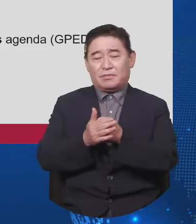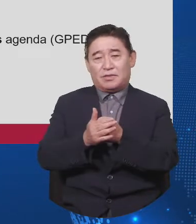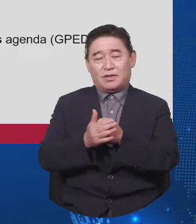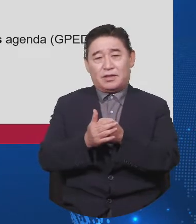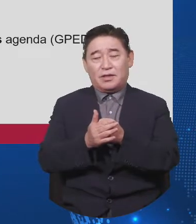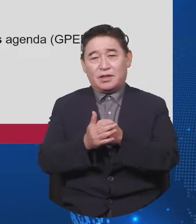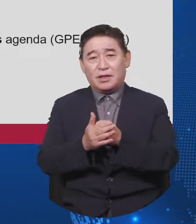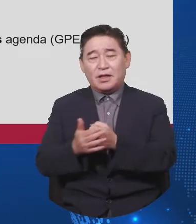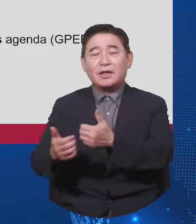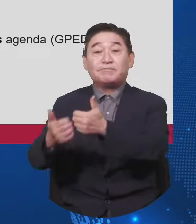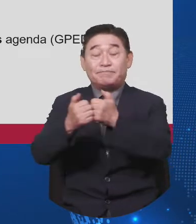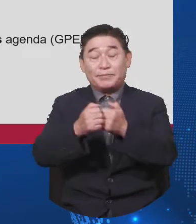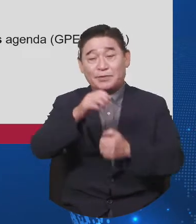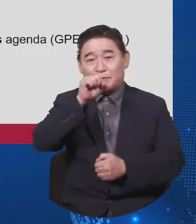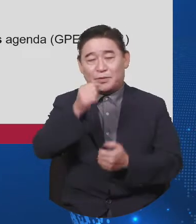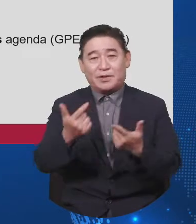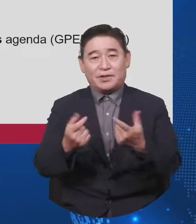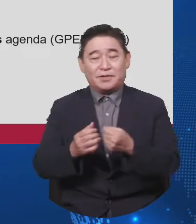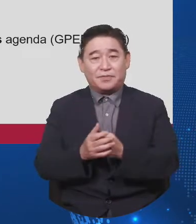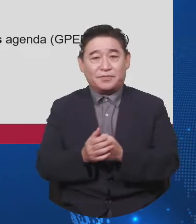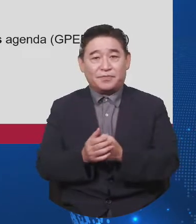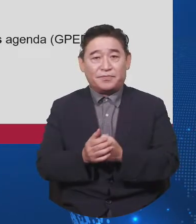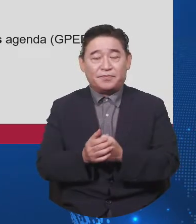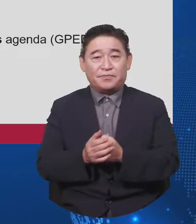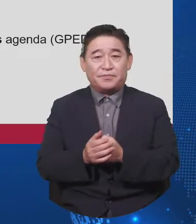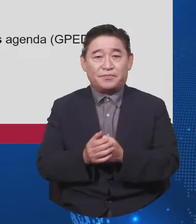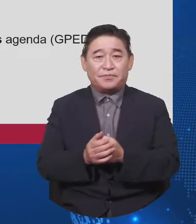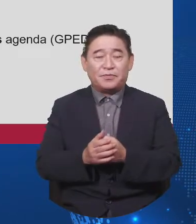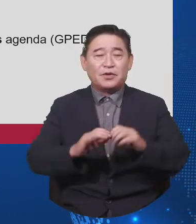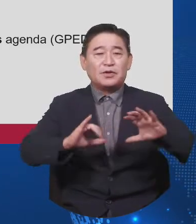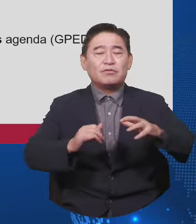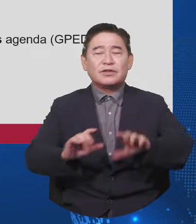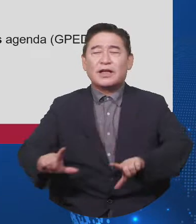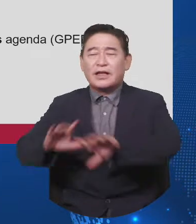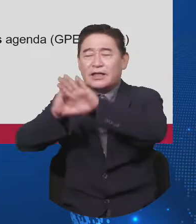finance, ODA, a very important overlap.